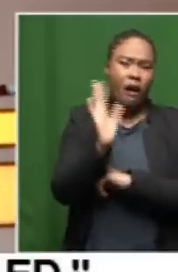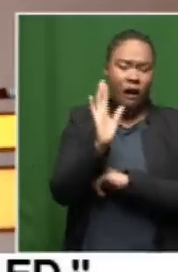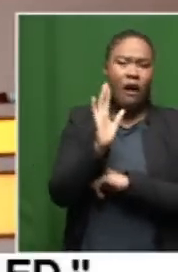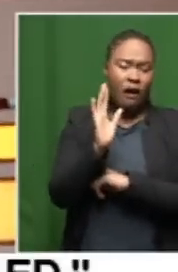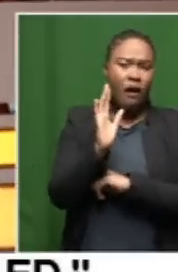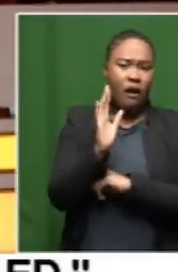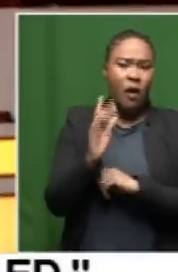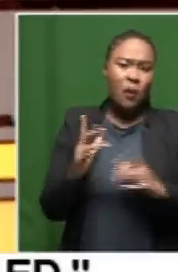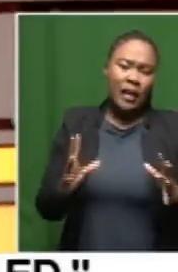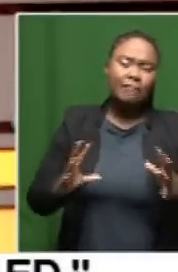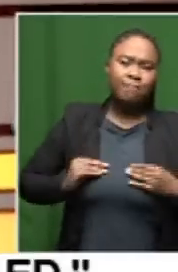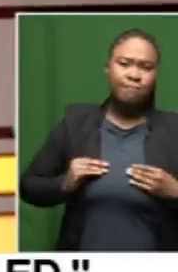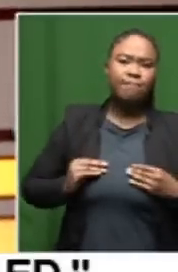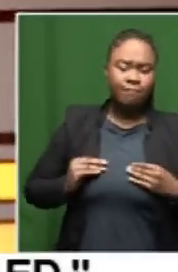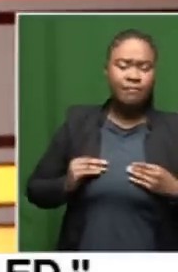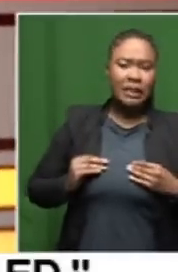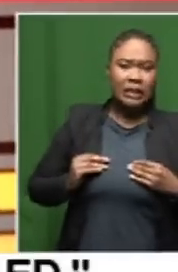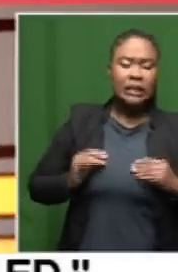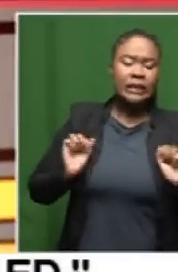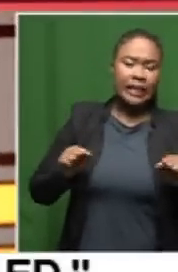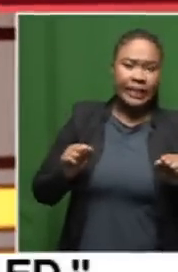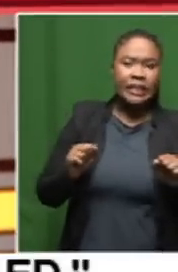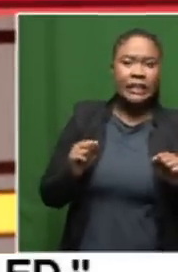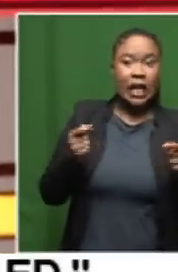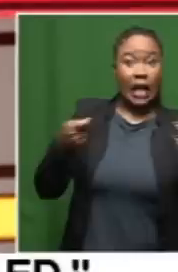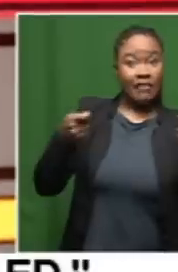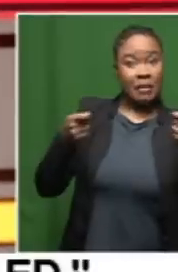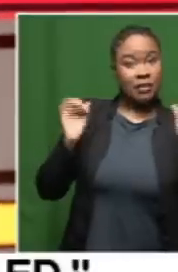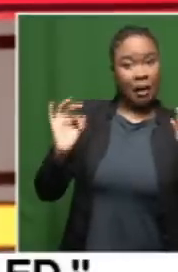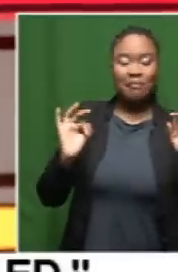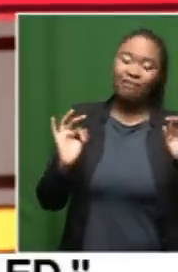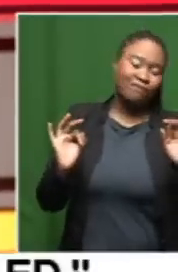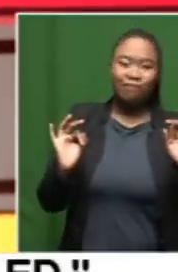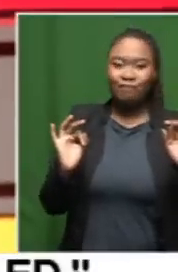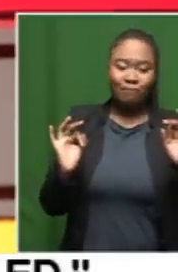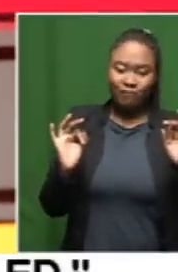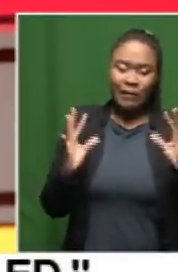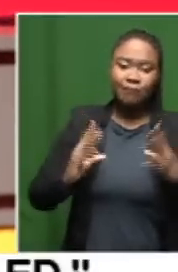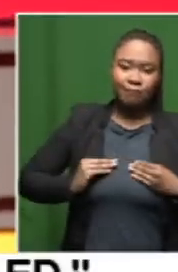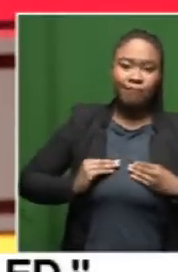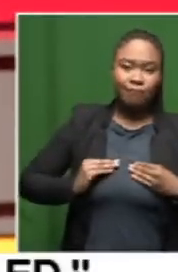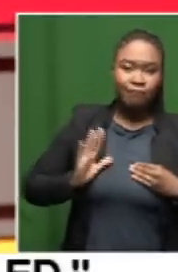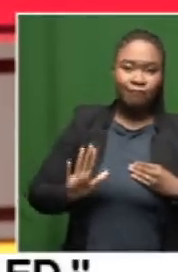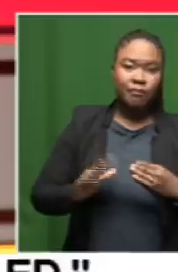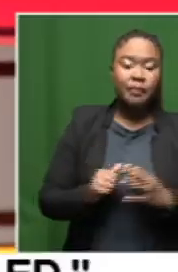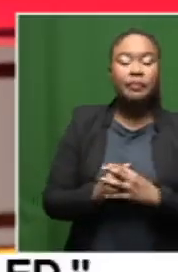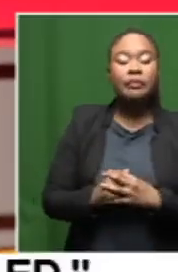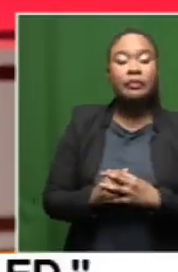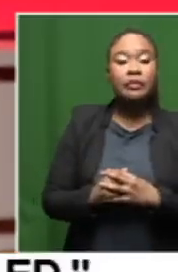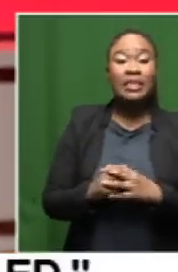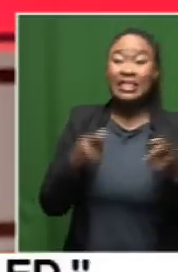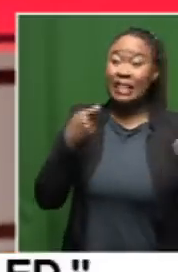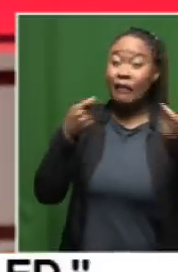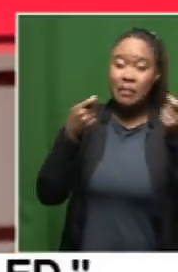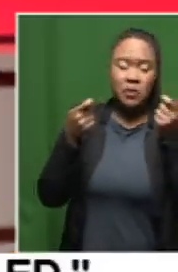may say, in respect to governance. We've had, in some instances, complete